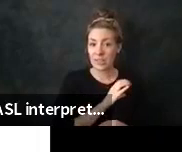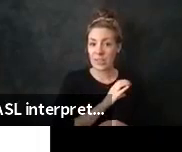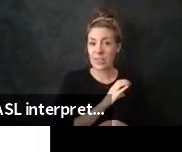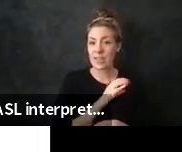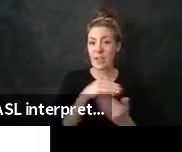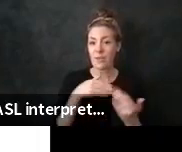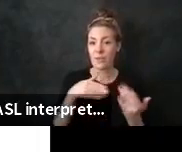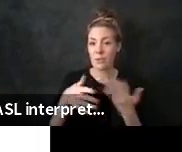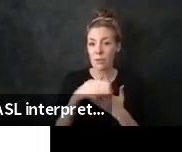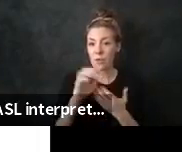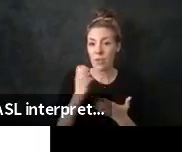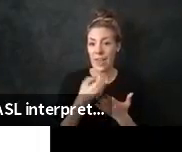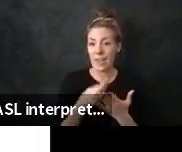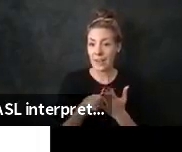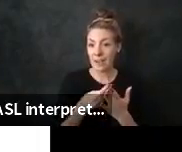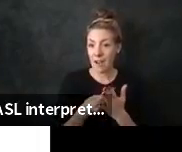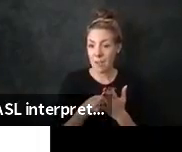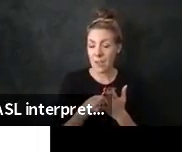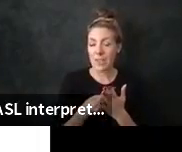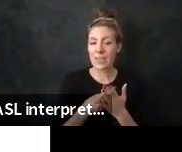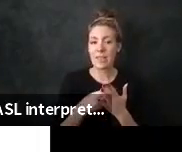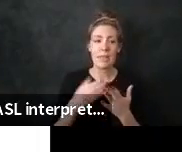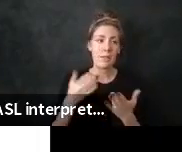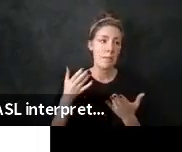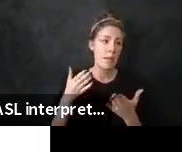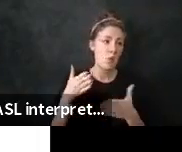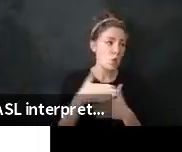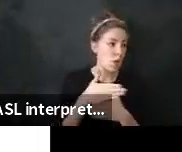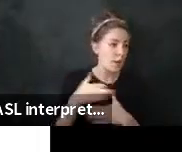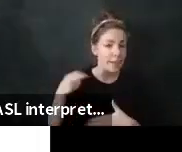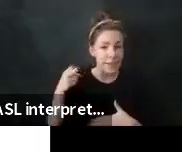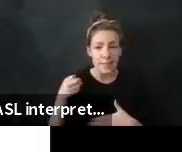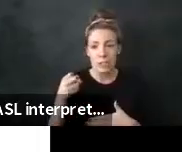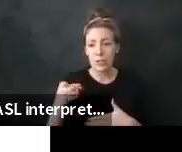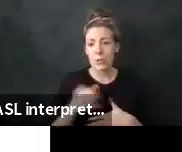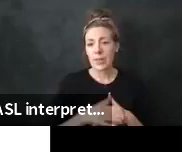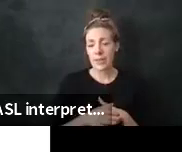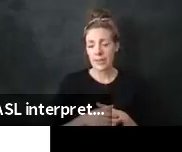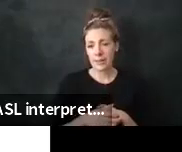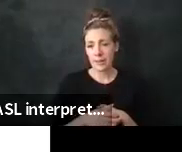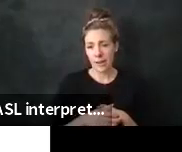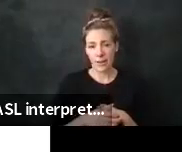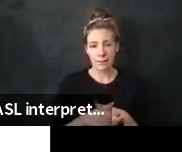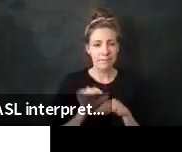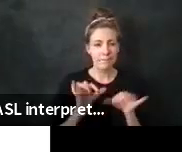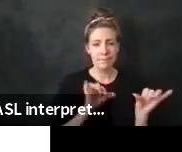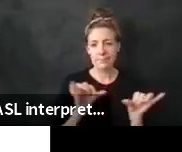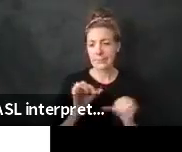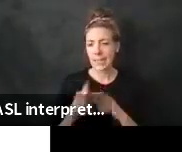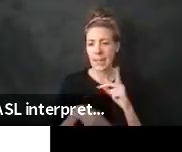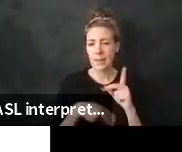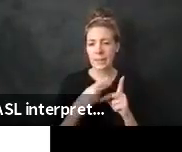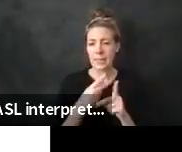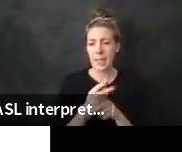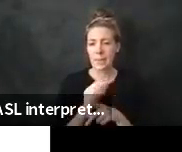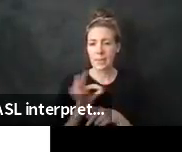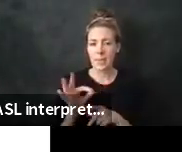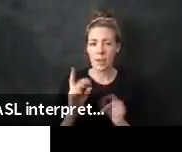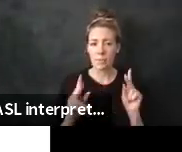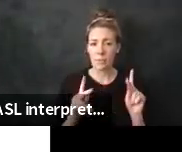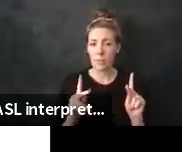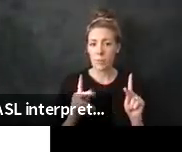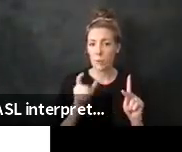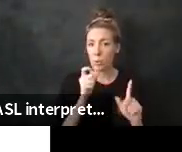economic interests, maybe shared history, same types of the folks maybe